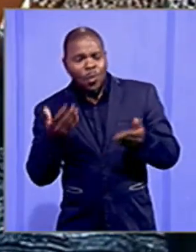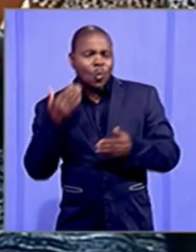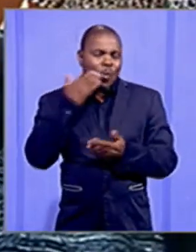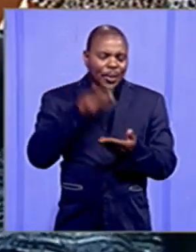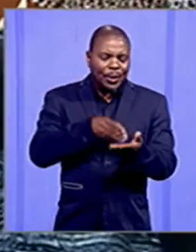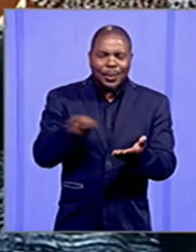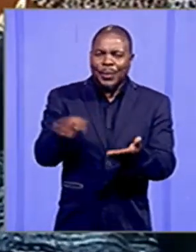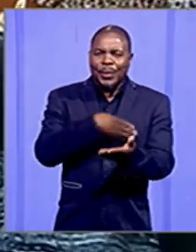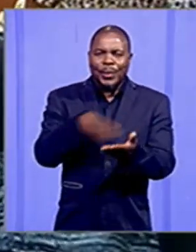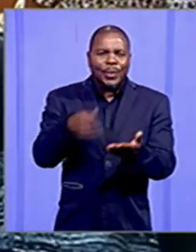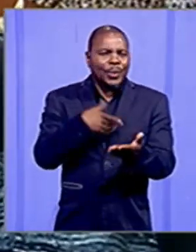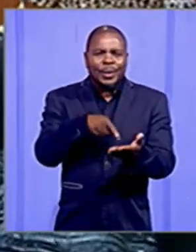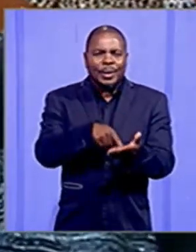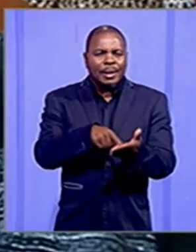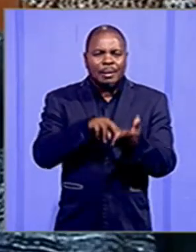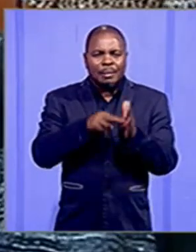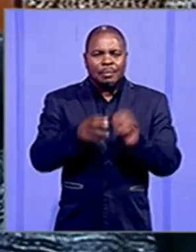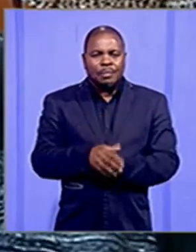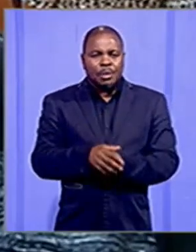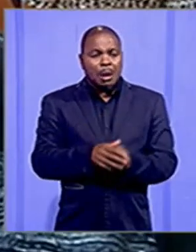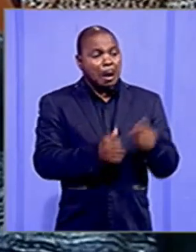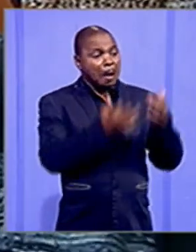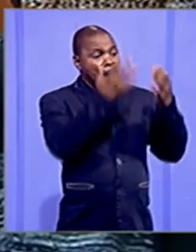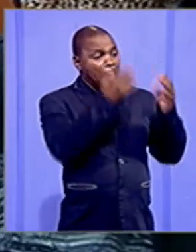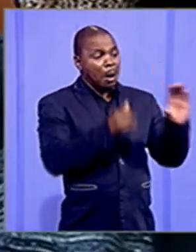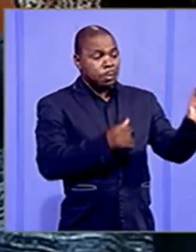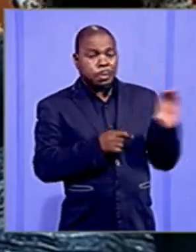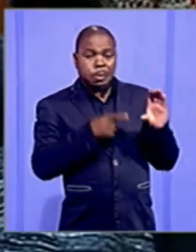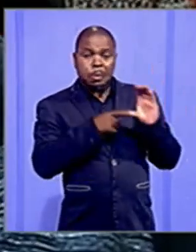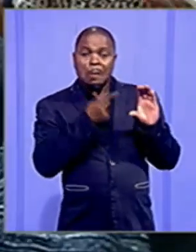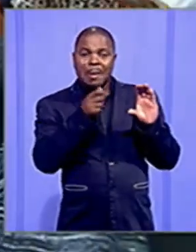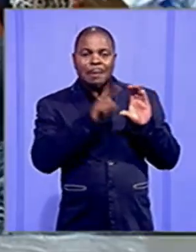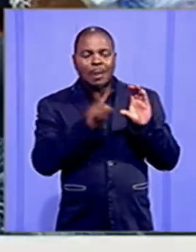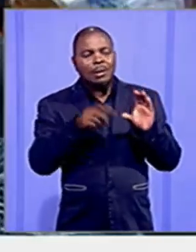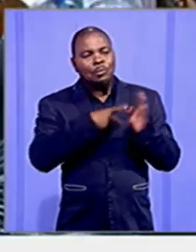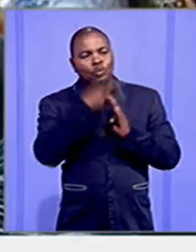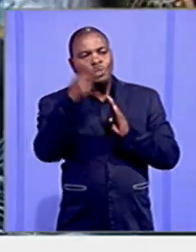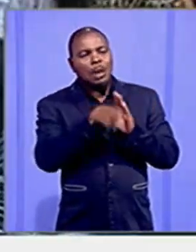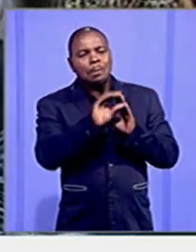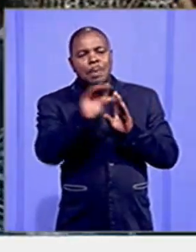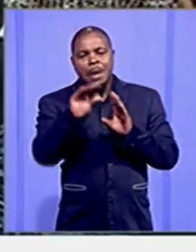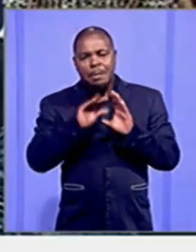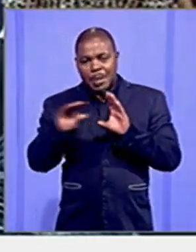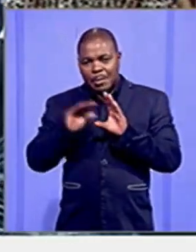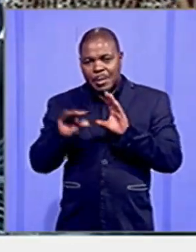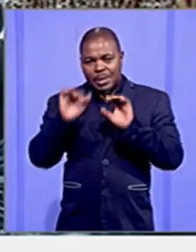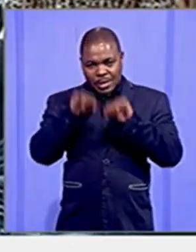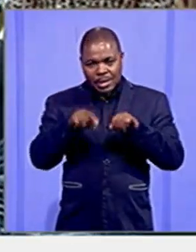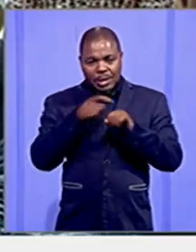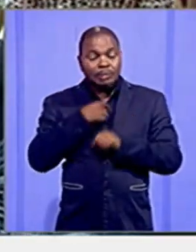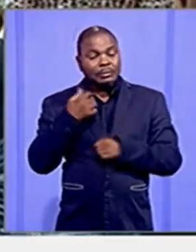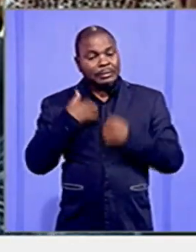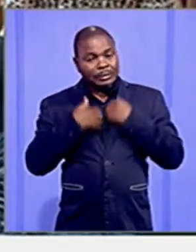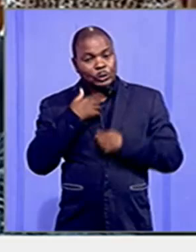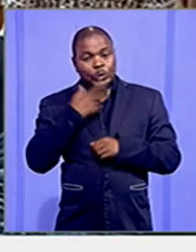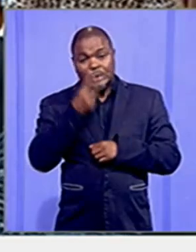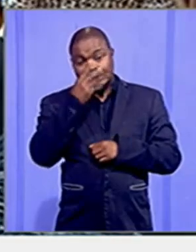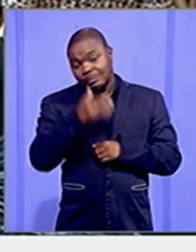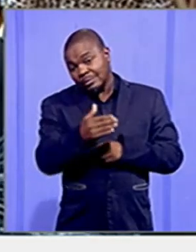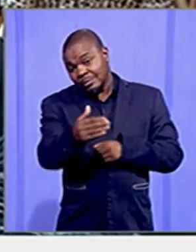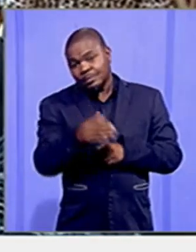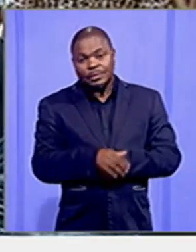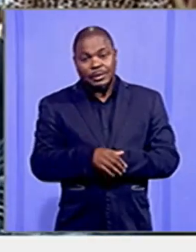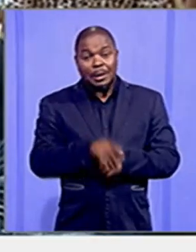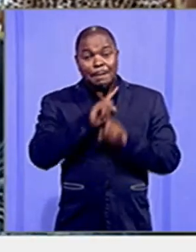The budget, a lot of money is available for the province, allocated in different projects, which we are looking forward to. But is